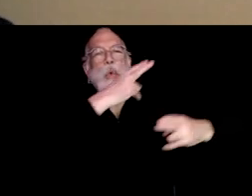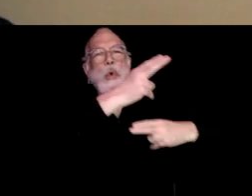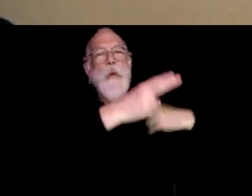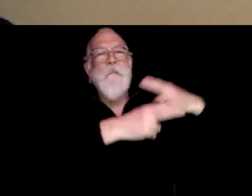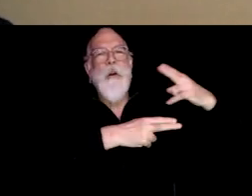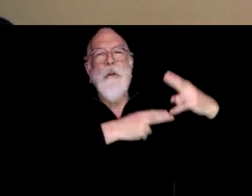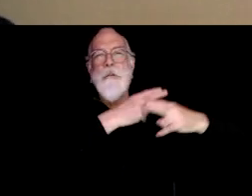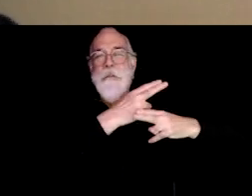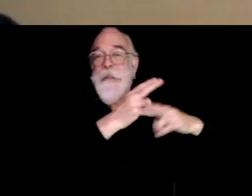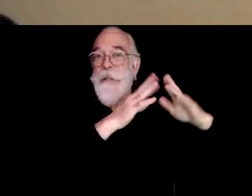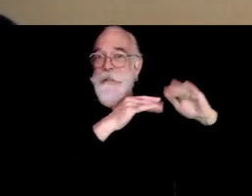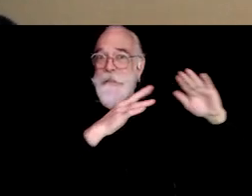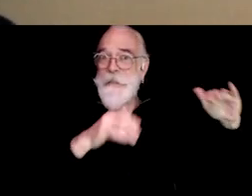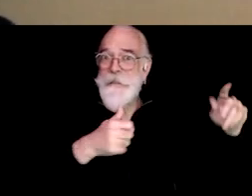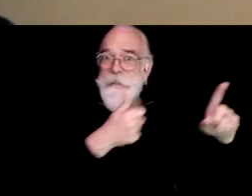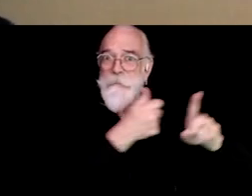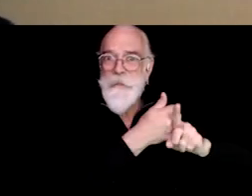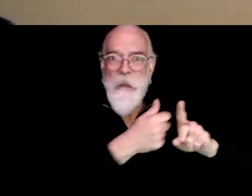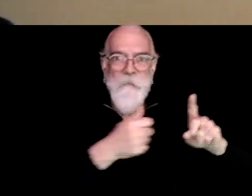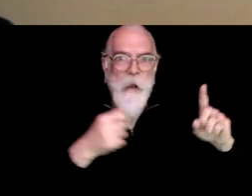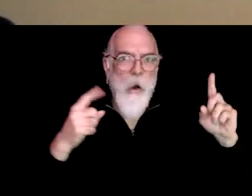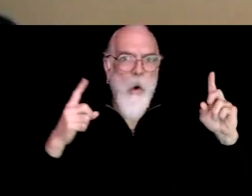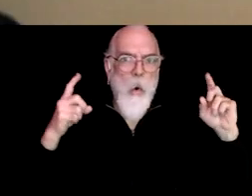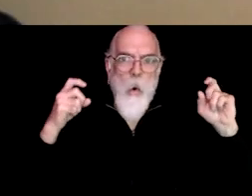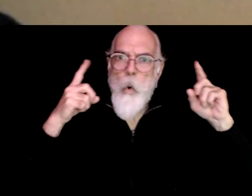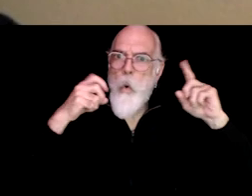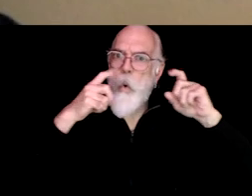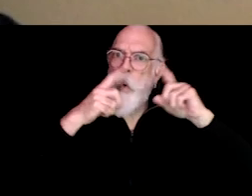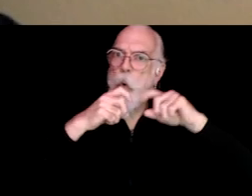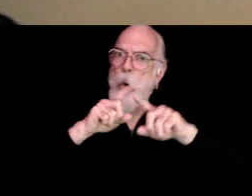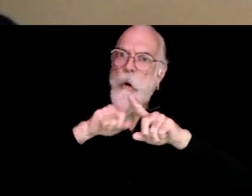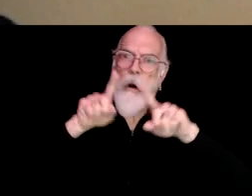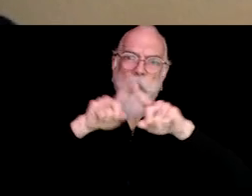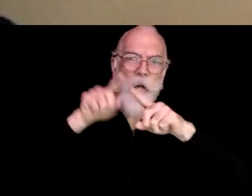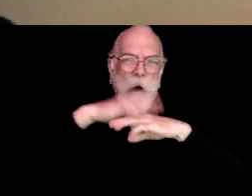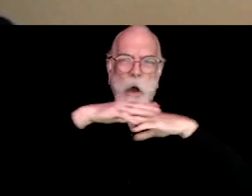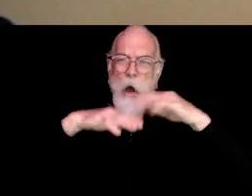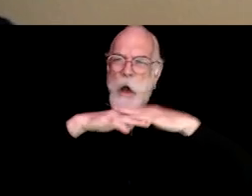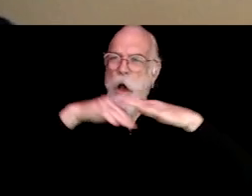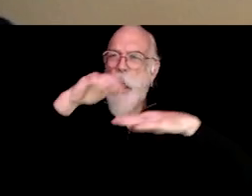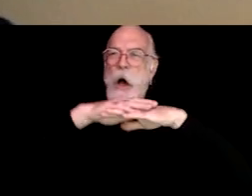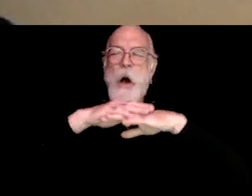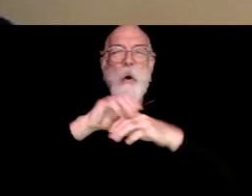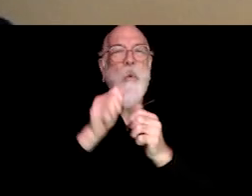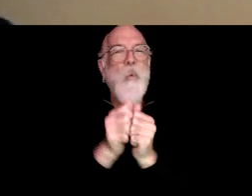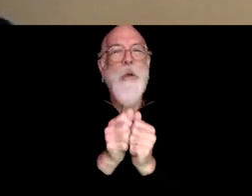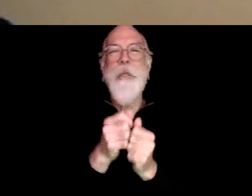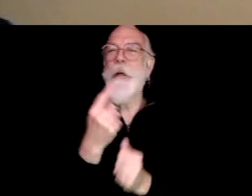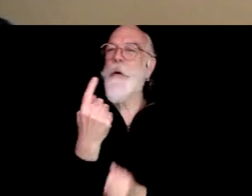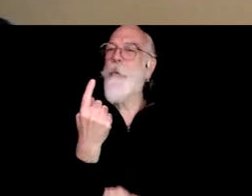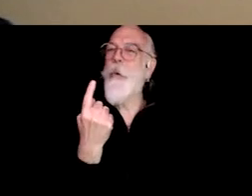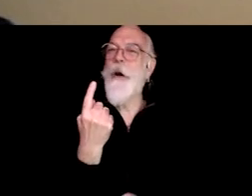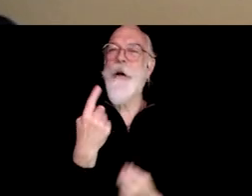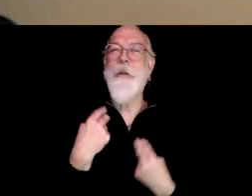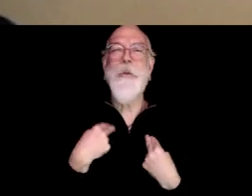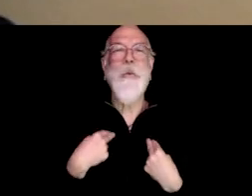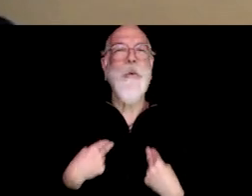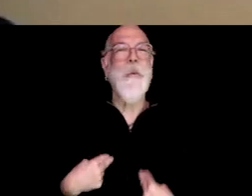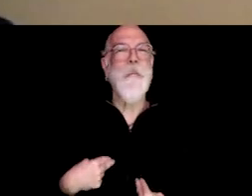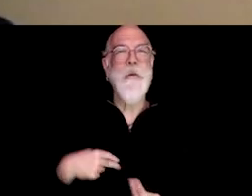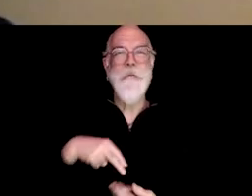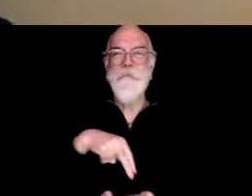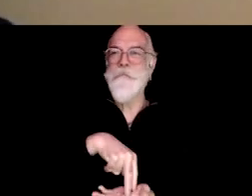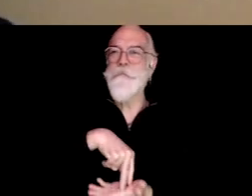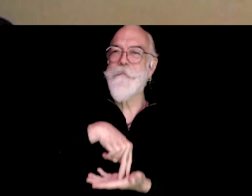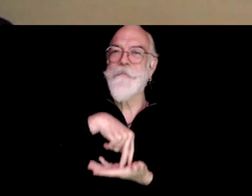elaborate system of relationships with a mere human standing in place